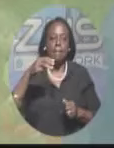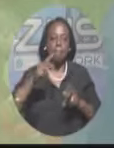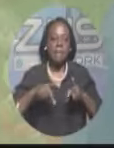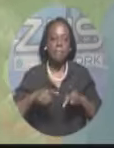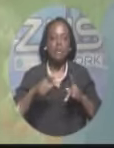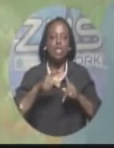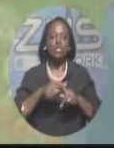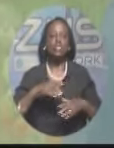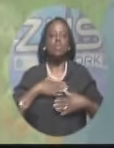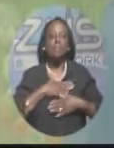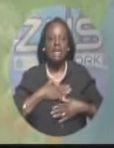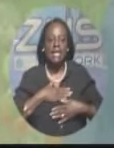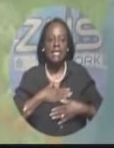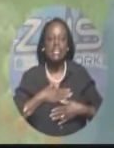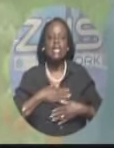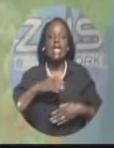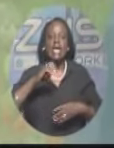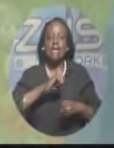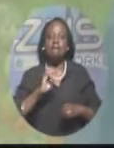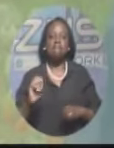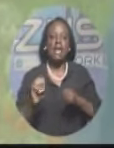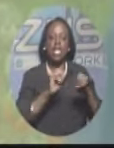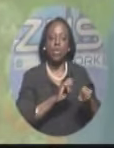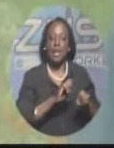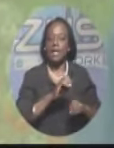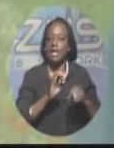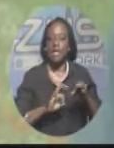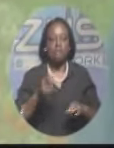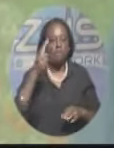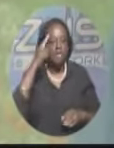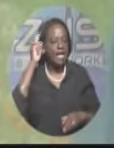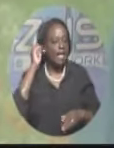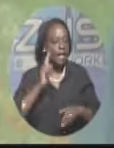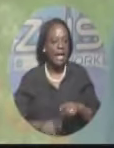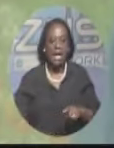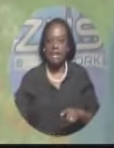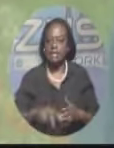believe it can't withstand the impact. LaDon Davis, ZNS Network News.